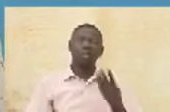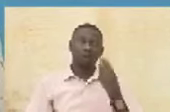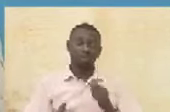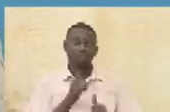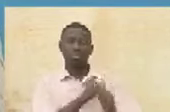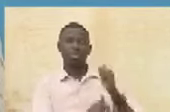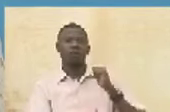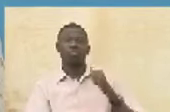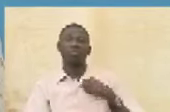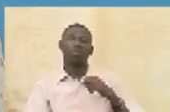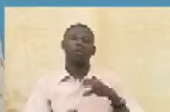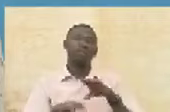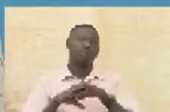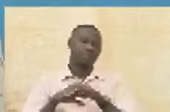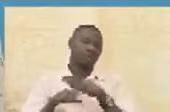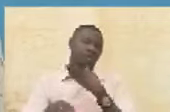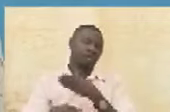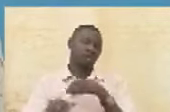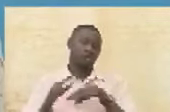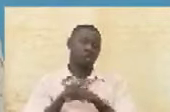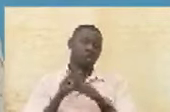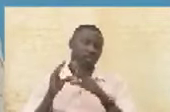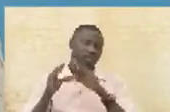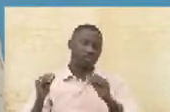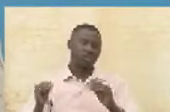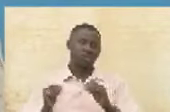Then I went back to my companion into the room.